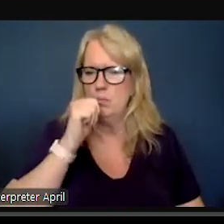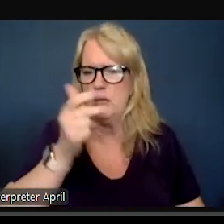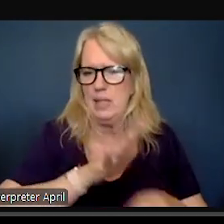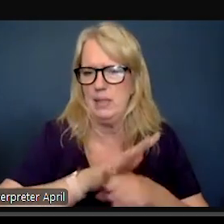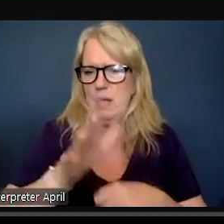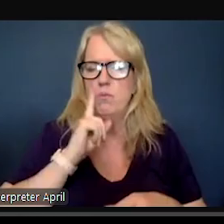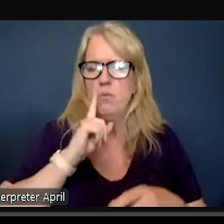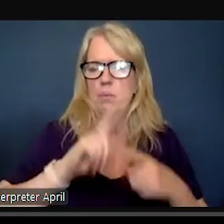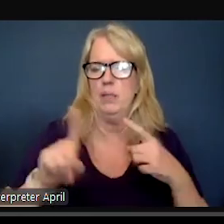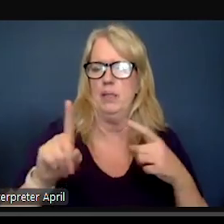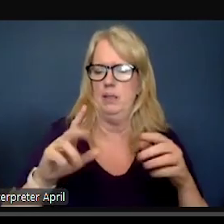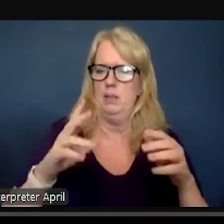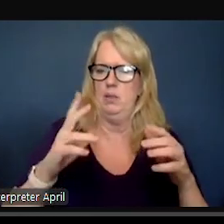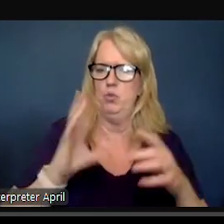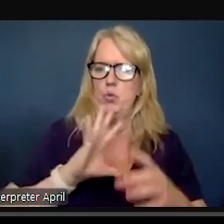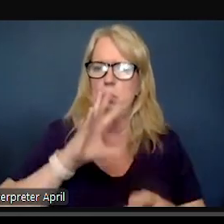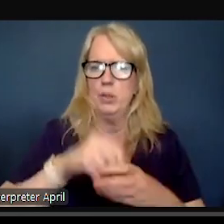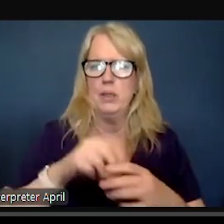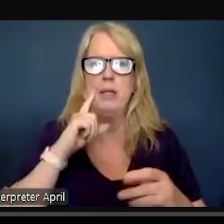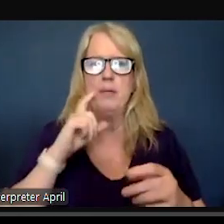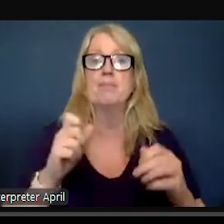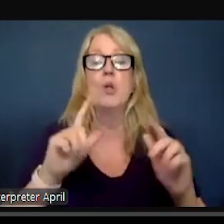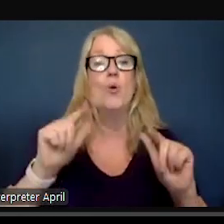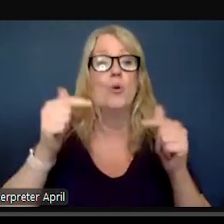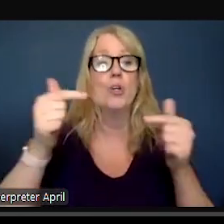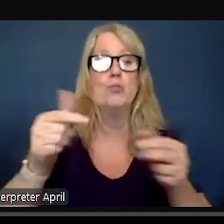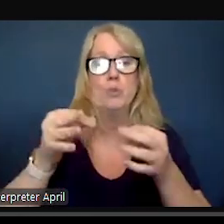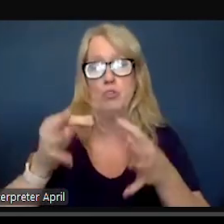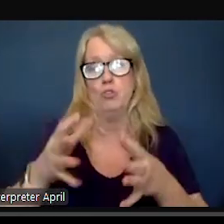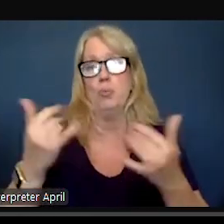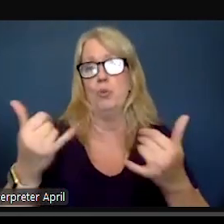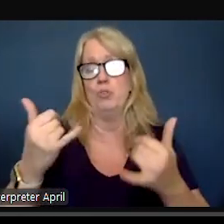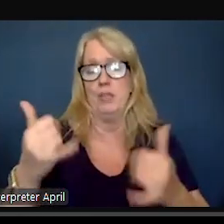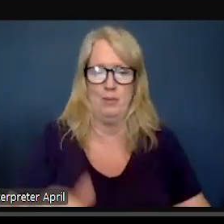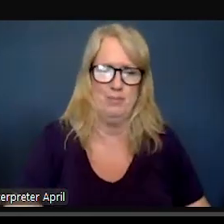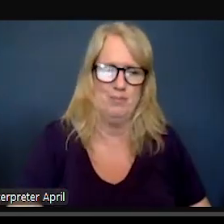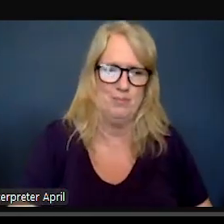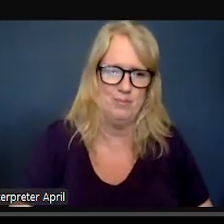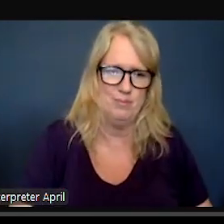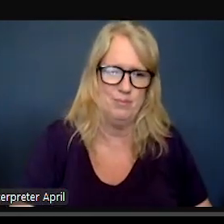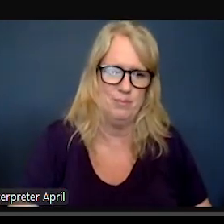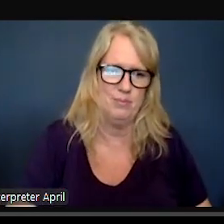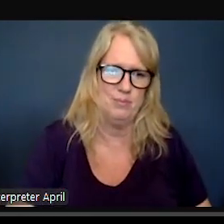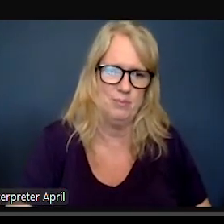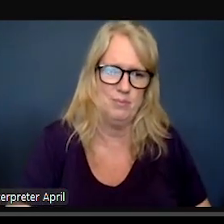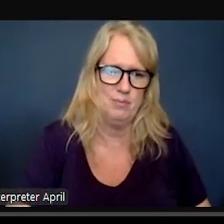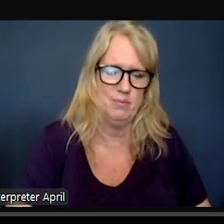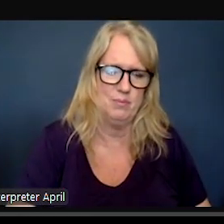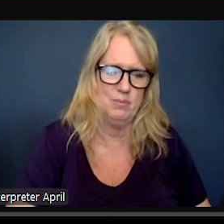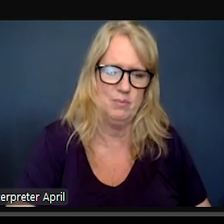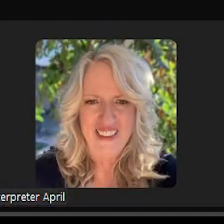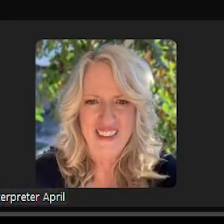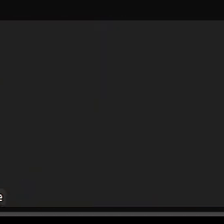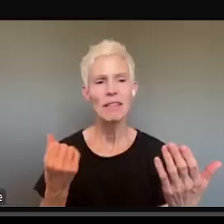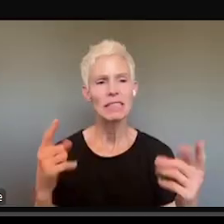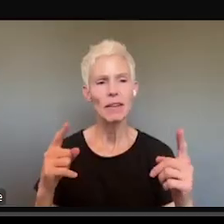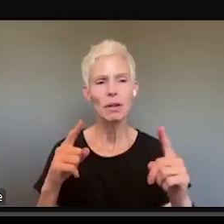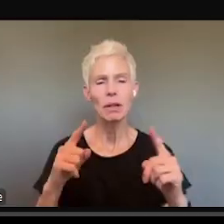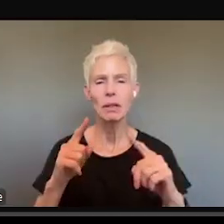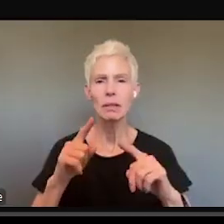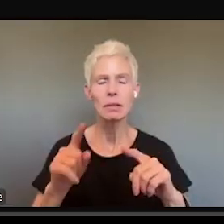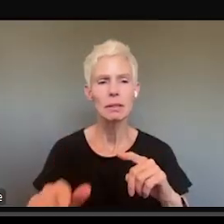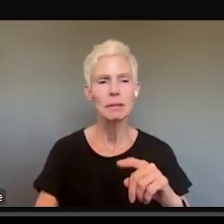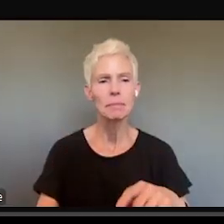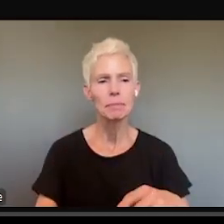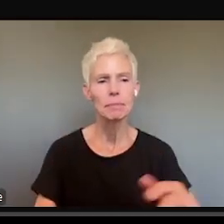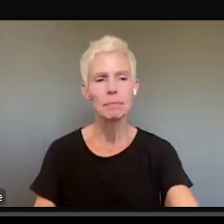for me to at least like participate fully. So we have a wide variety of brand assets, different logos in